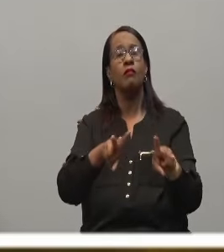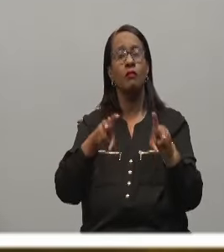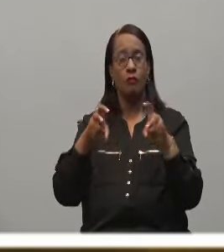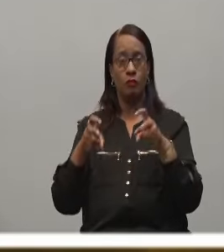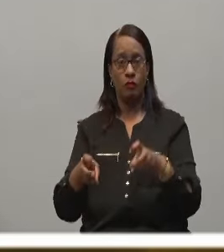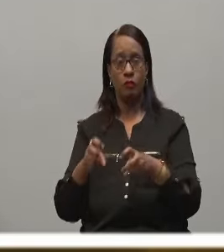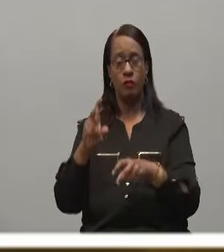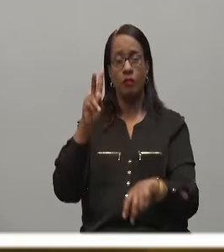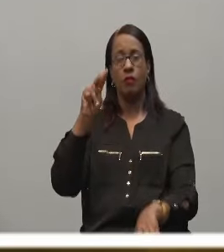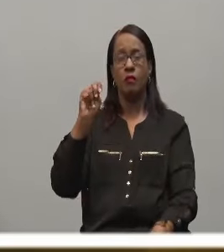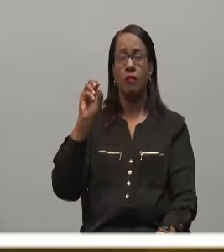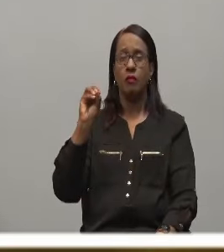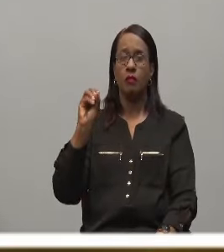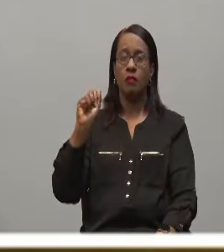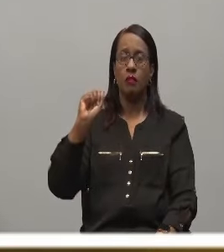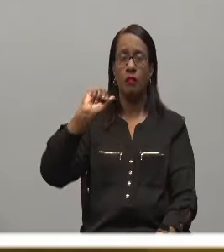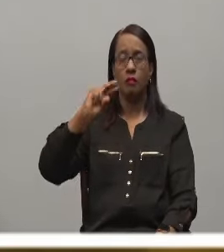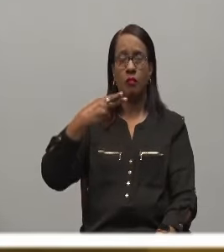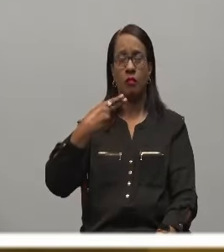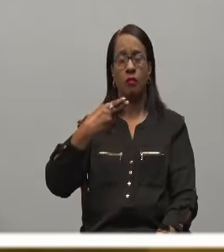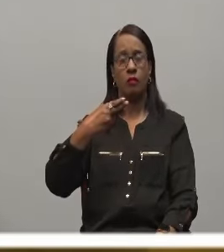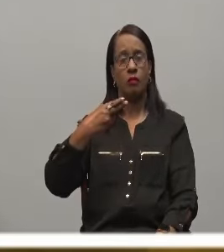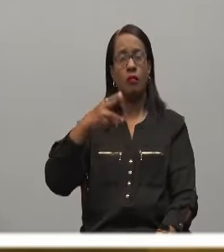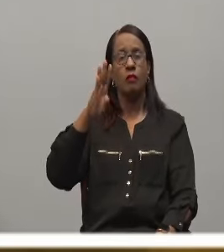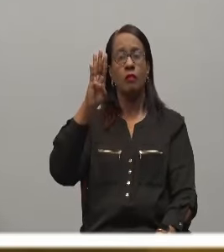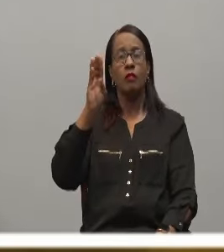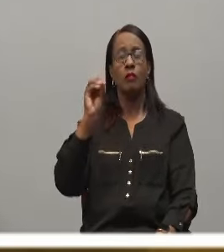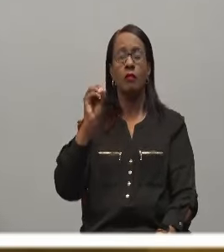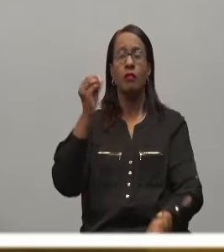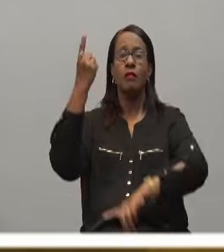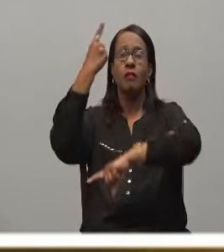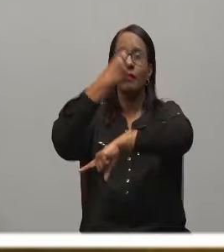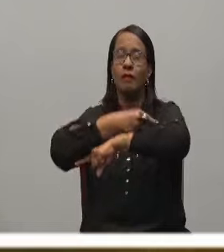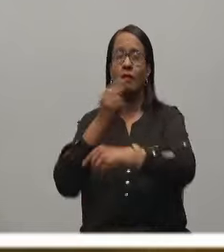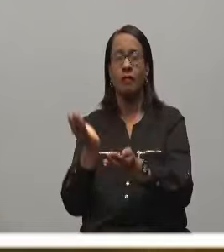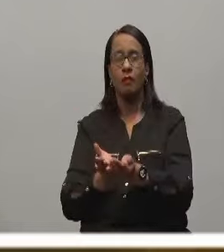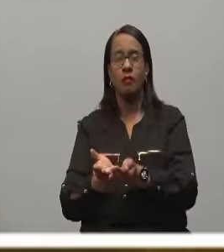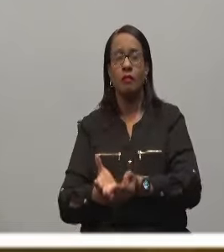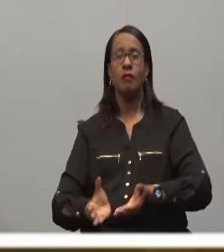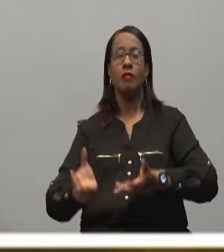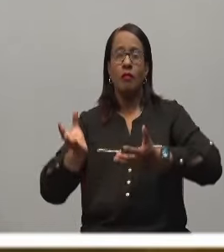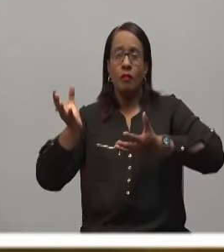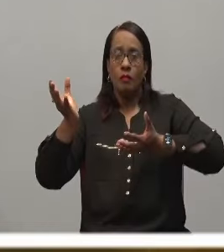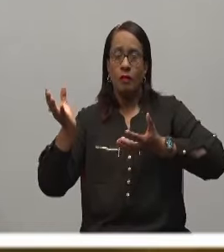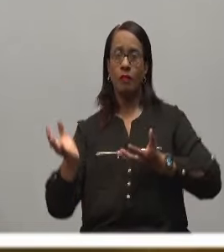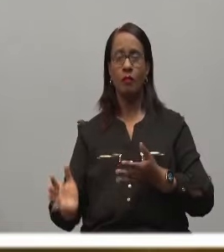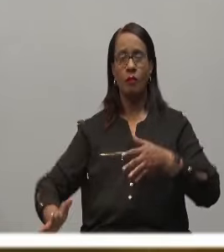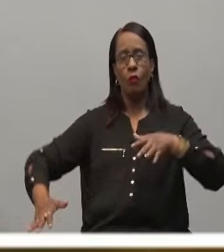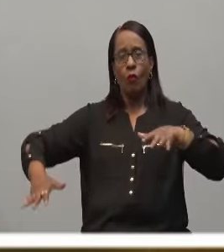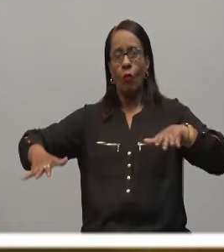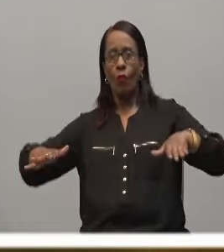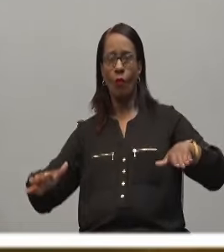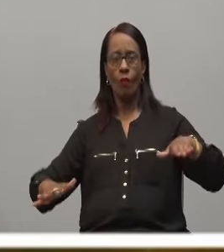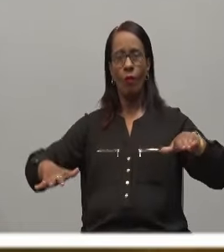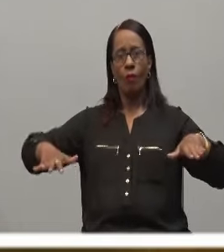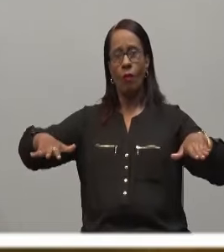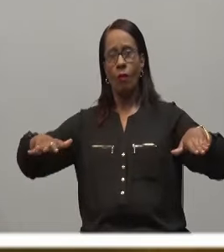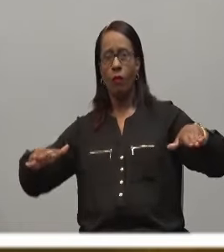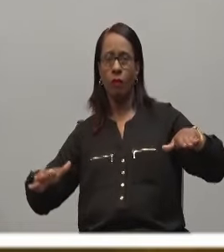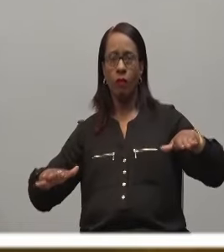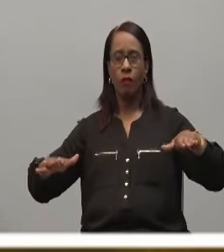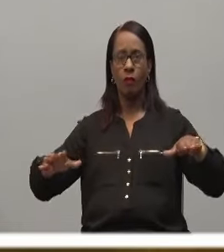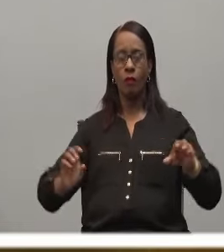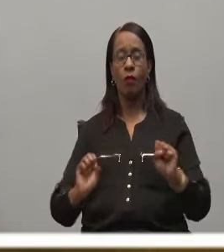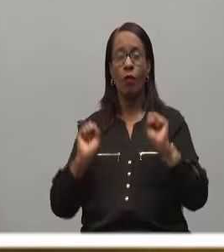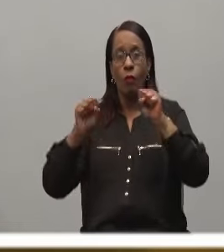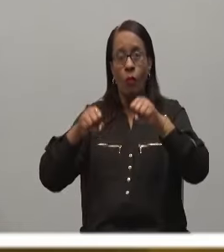ark, and it rained for 40 days and for 40 nights. And for 40 days and 40 nights, Noah was